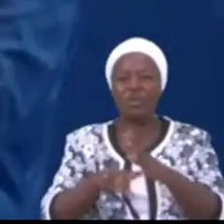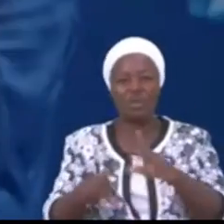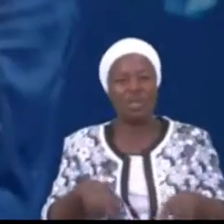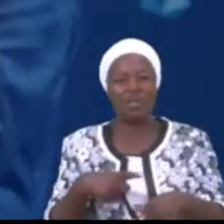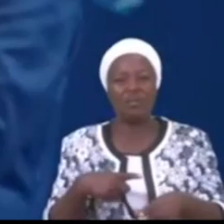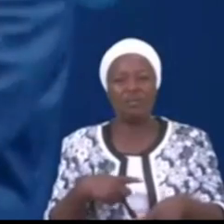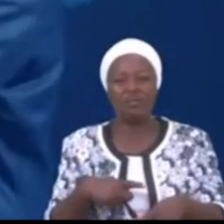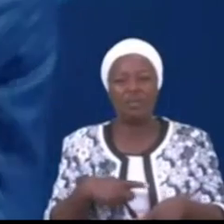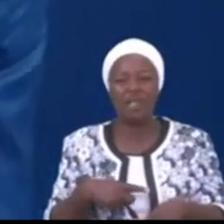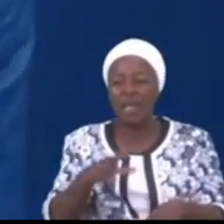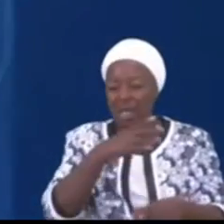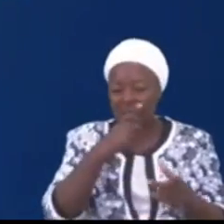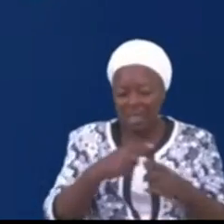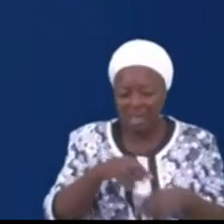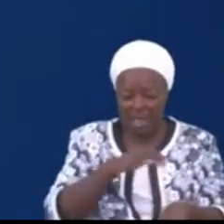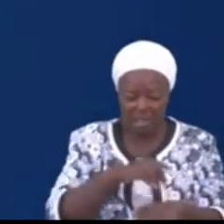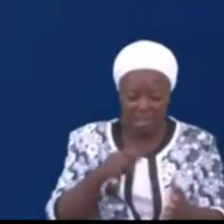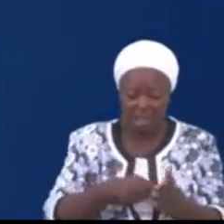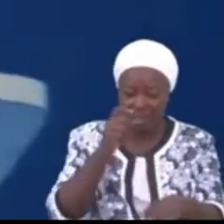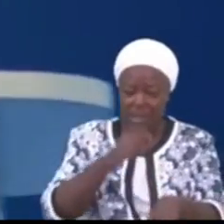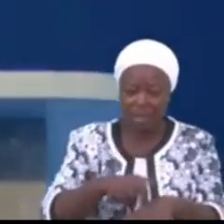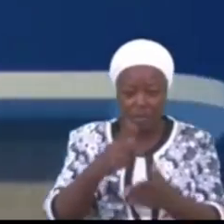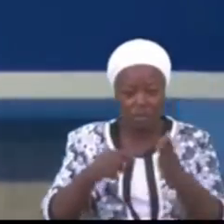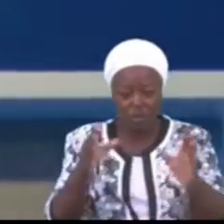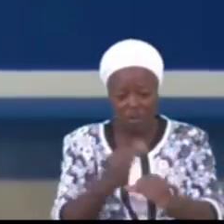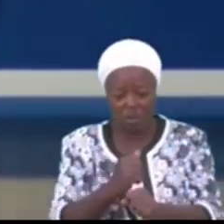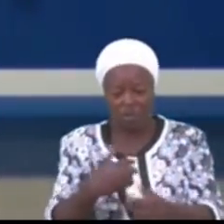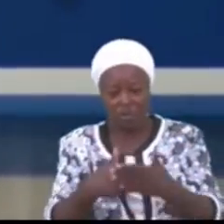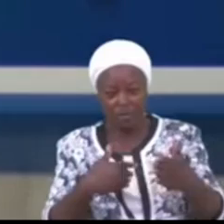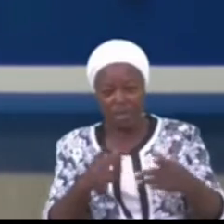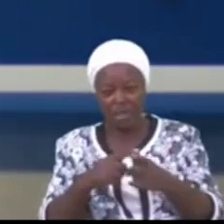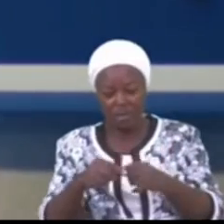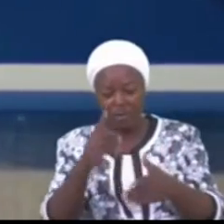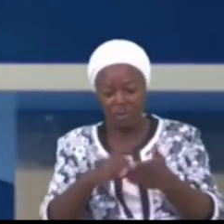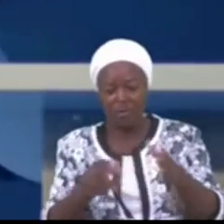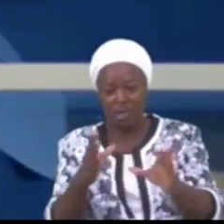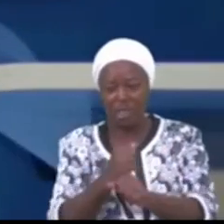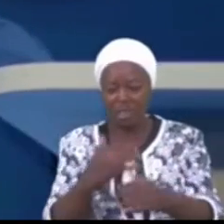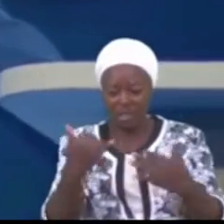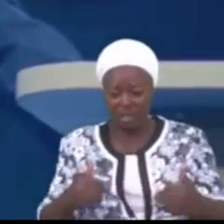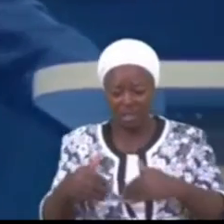this time, what you've got before, what you get today, it will be